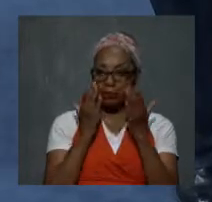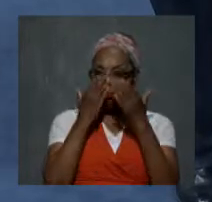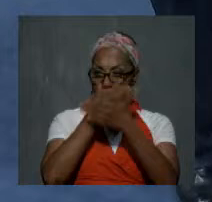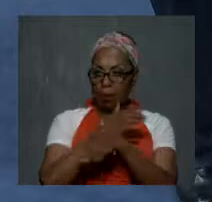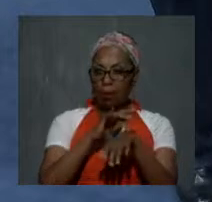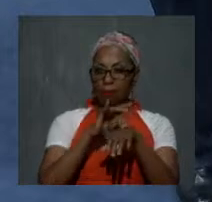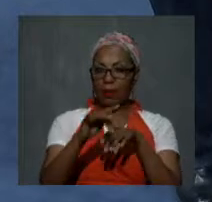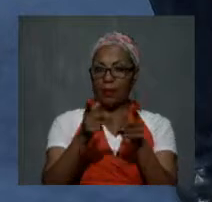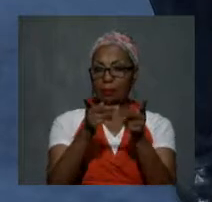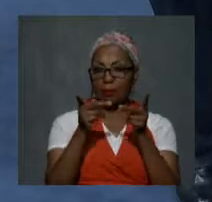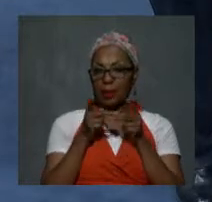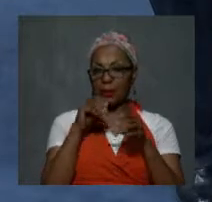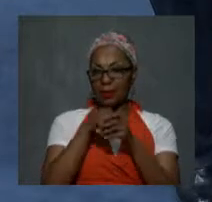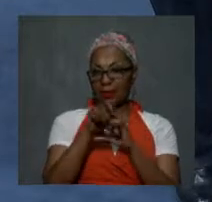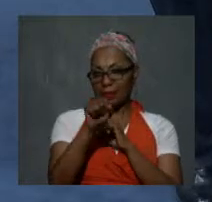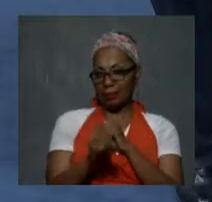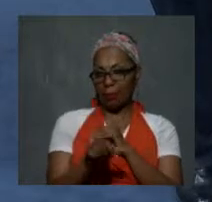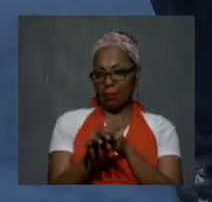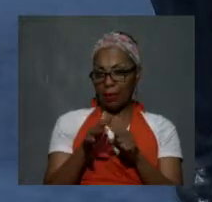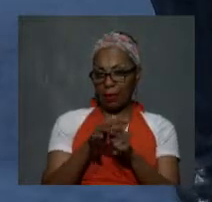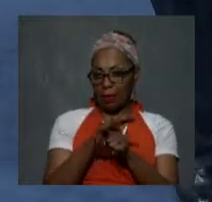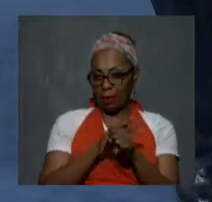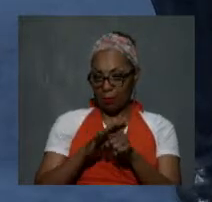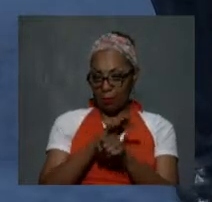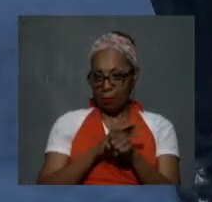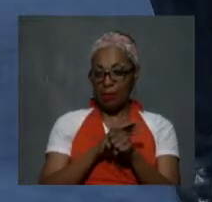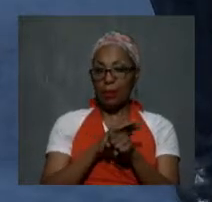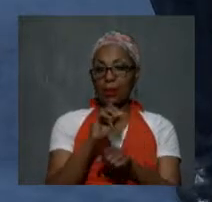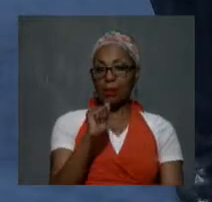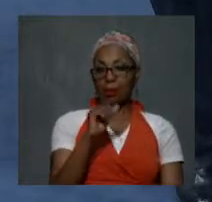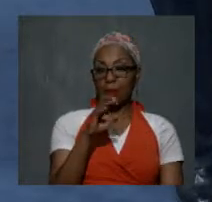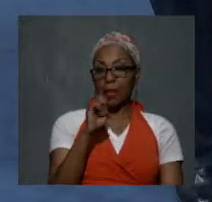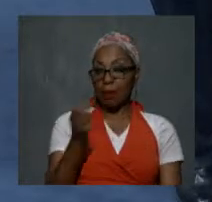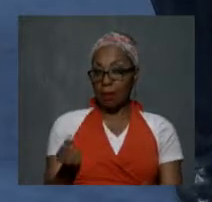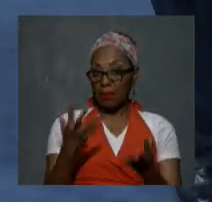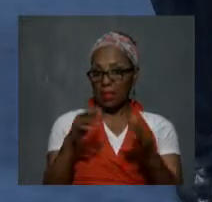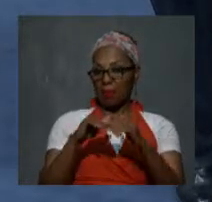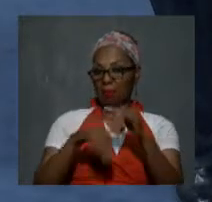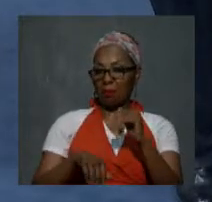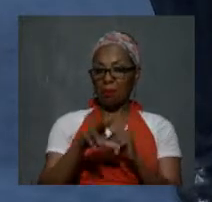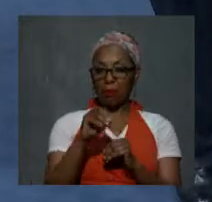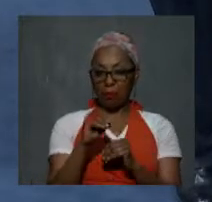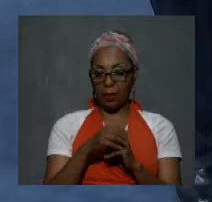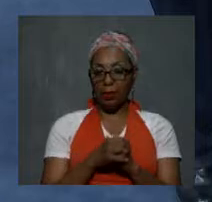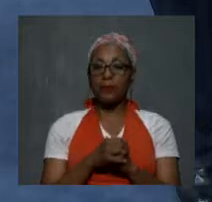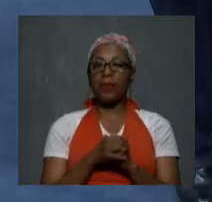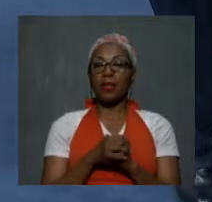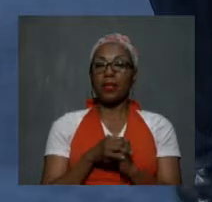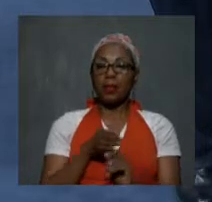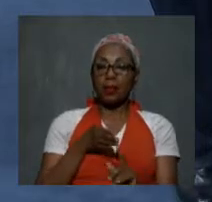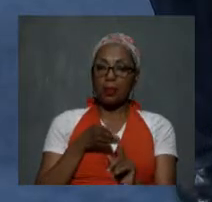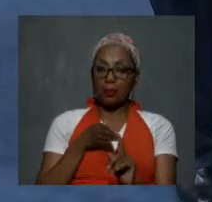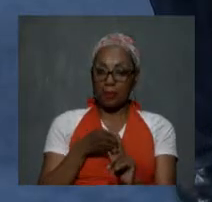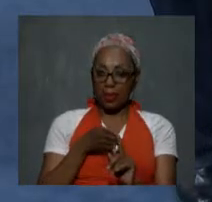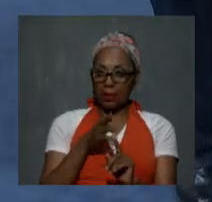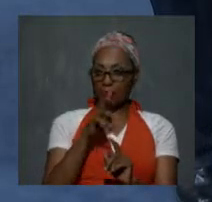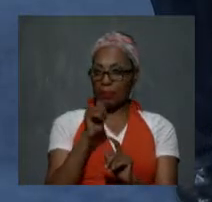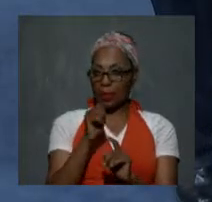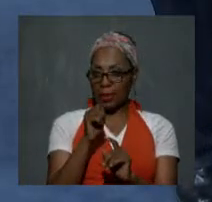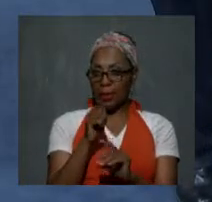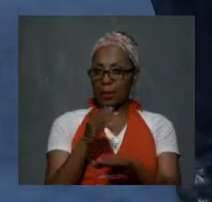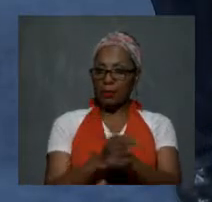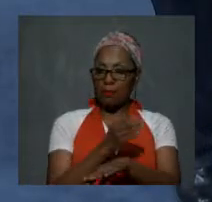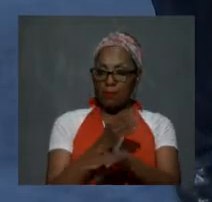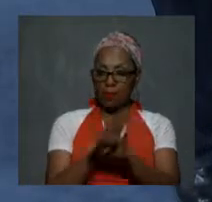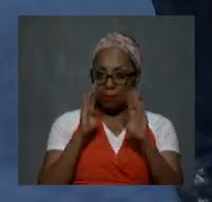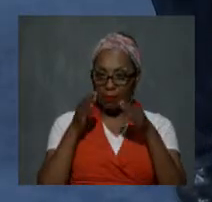place right now in the south half. Total acreage is a little under 30 acres. The main redevelopment